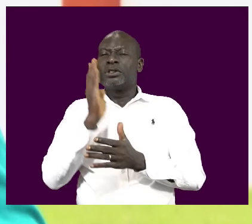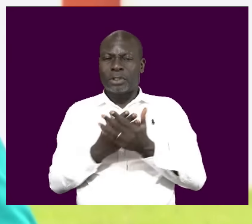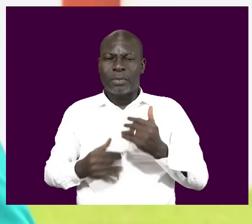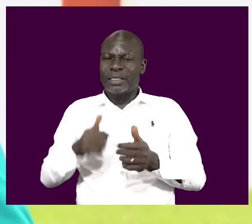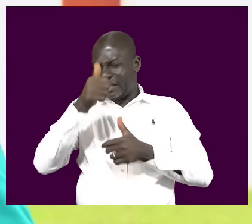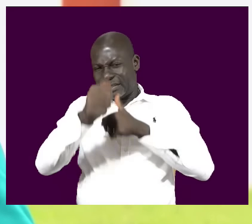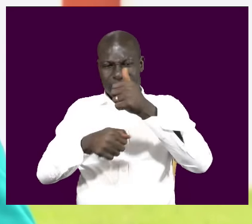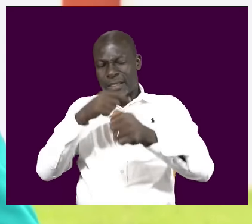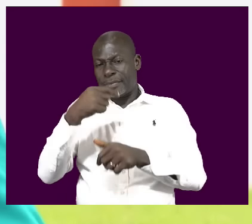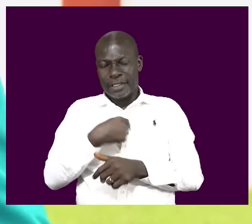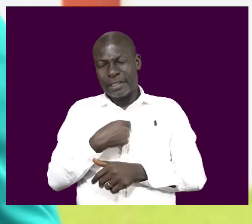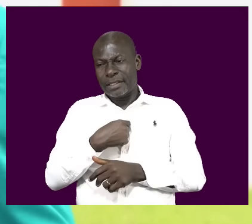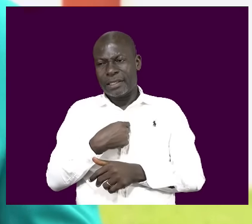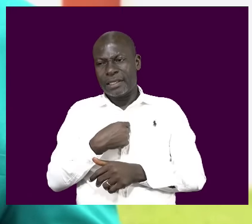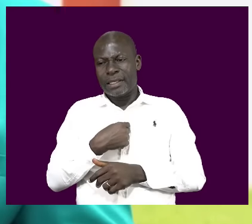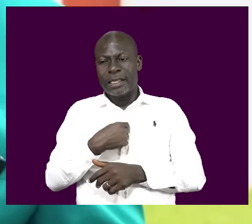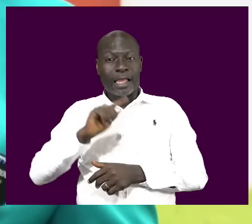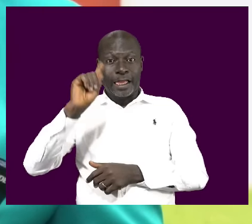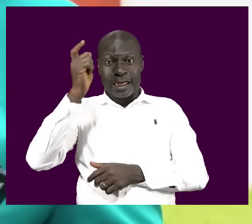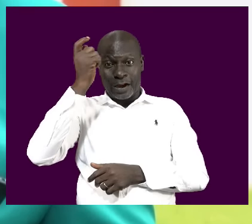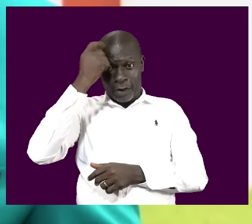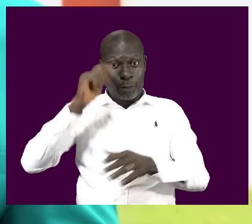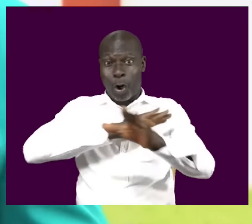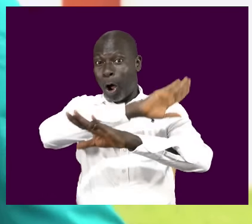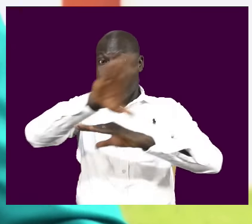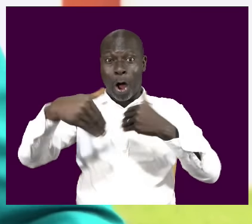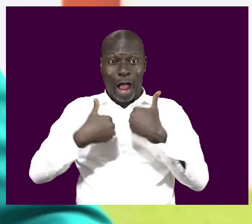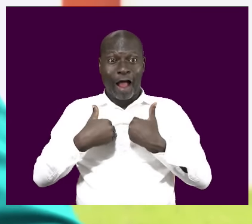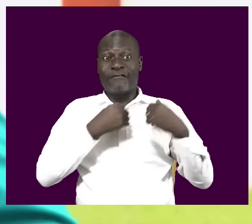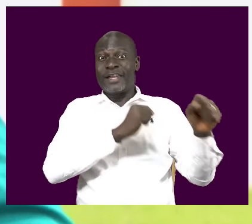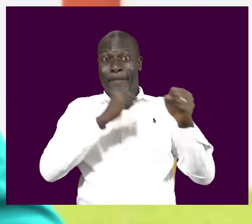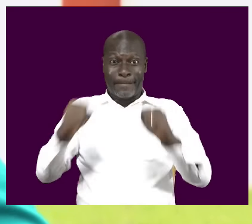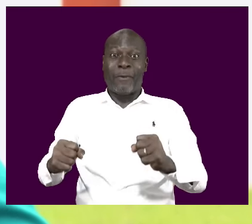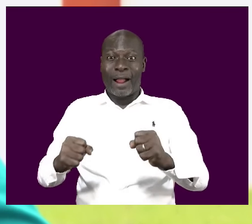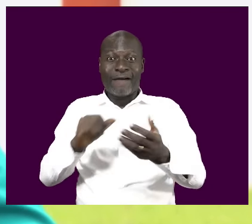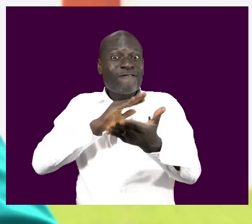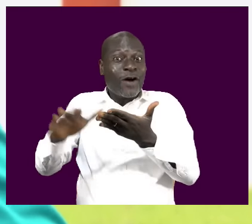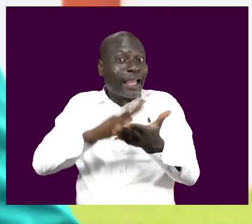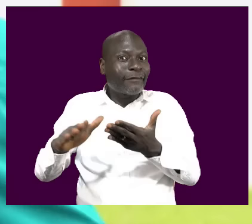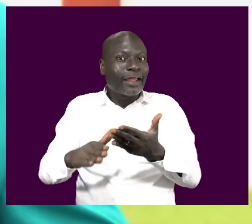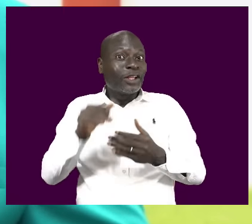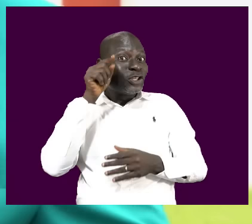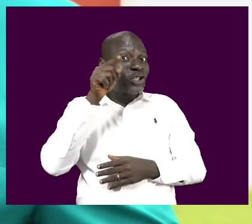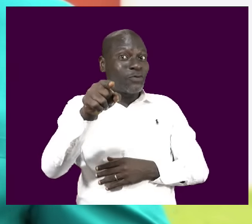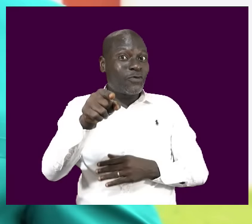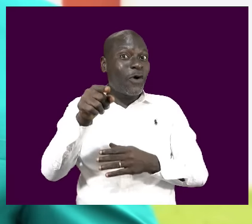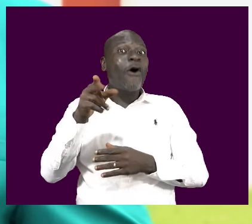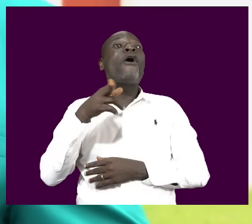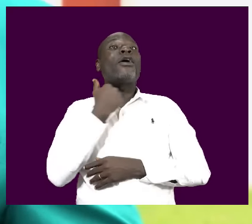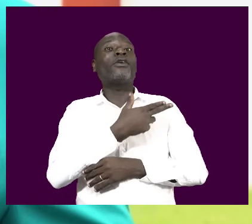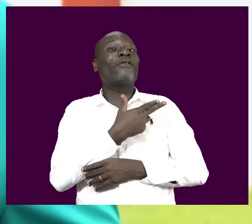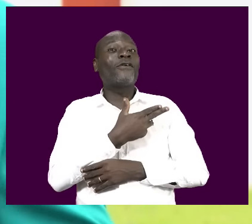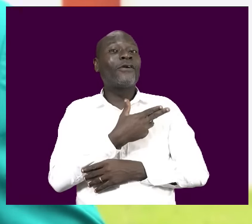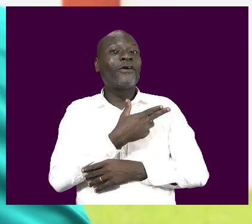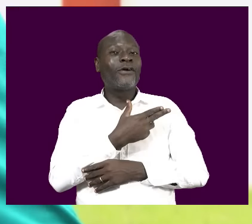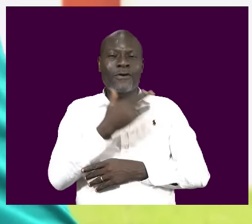dien o man pani no amra nyina sha ne nsa no se ye mfa akwala no ebone enche no e man kwala no san ko school e